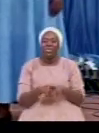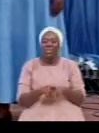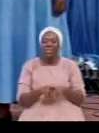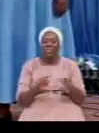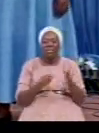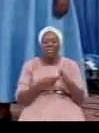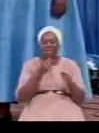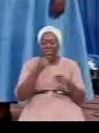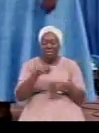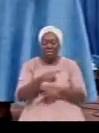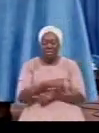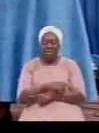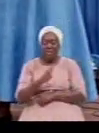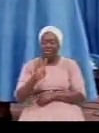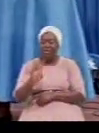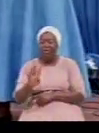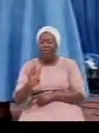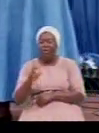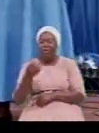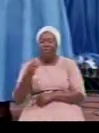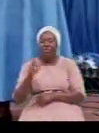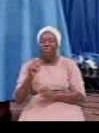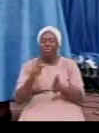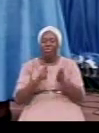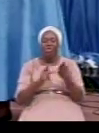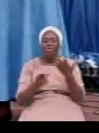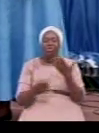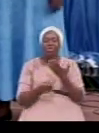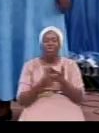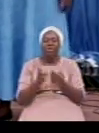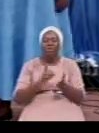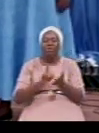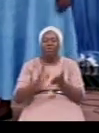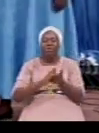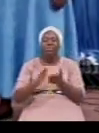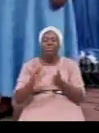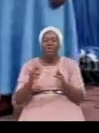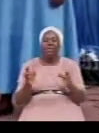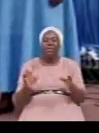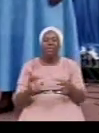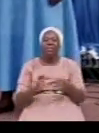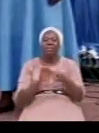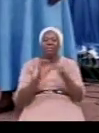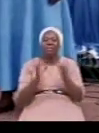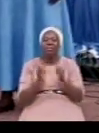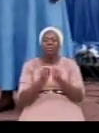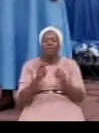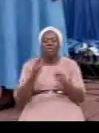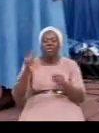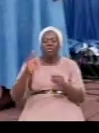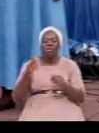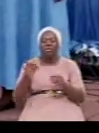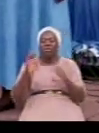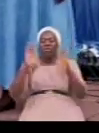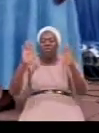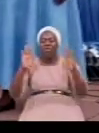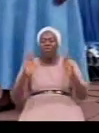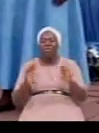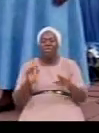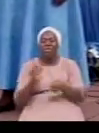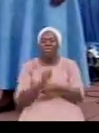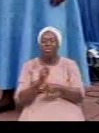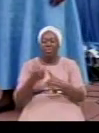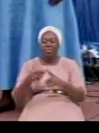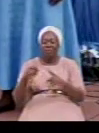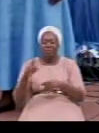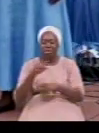four of the crusade, divine encounter with the God of miracles. From day one to day three, we have